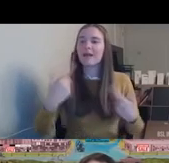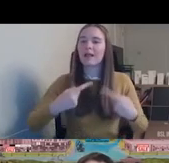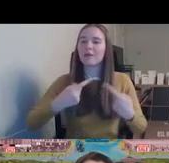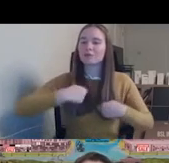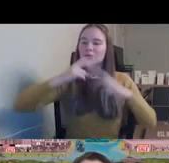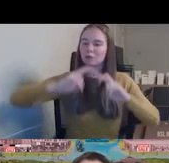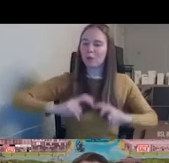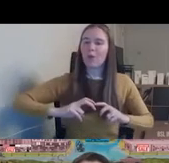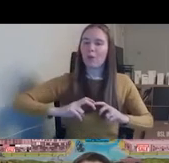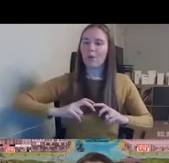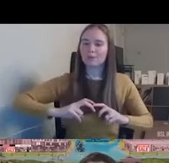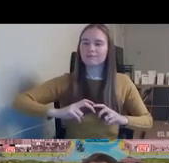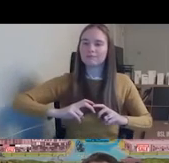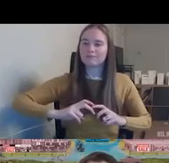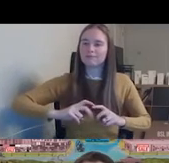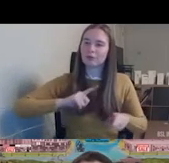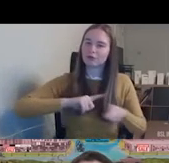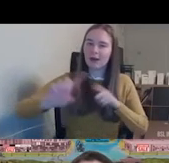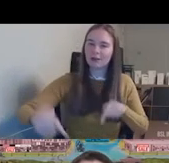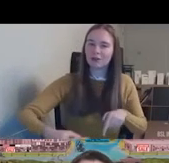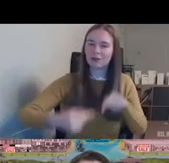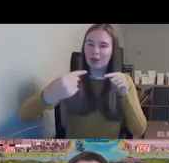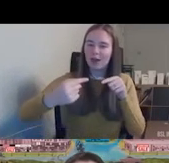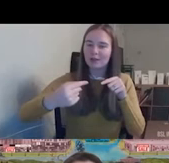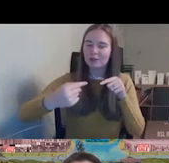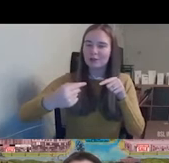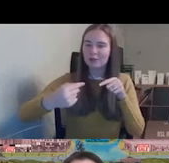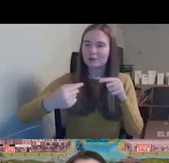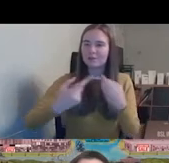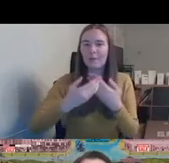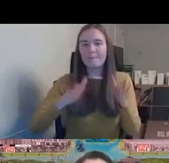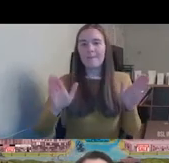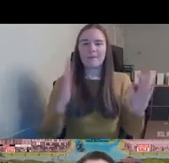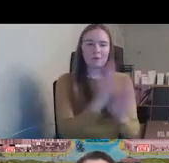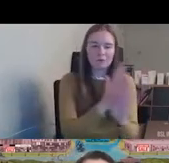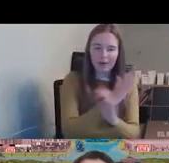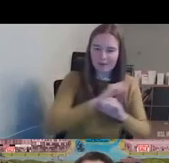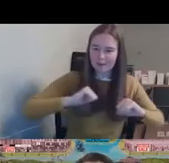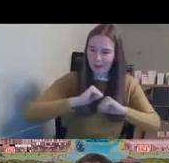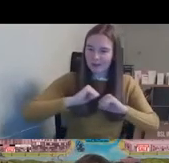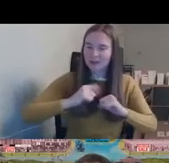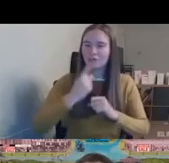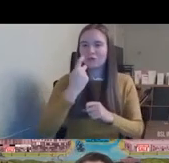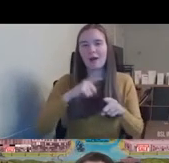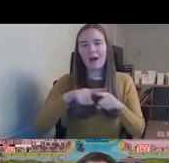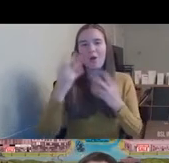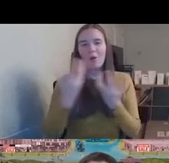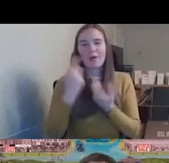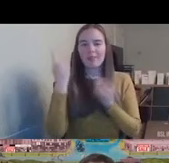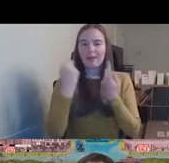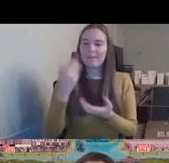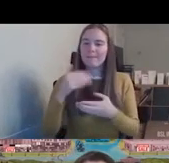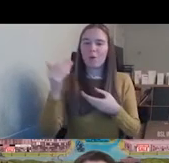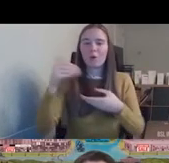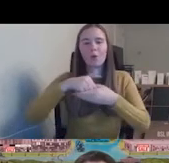and essentially challenged this polarization of public and privates to rethink how we can create more inclusive and accessible public